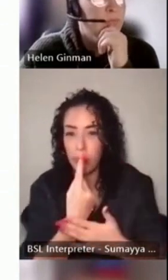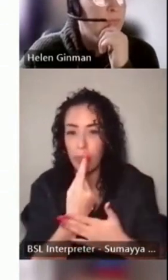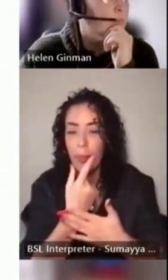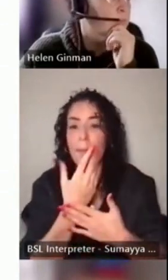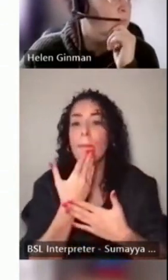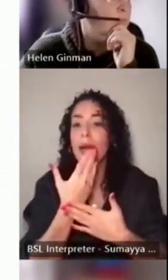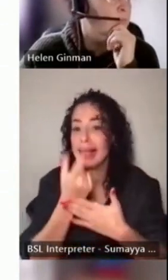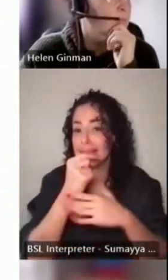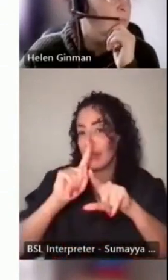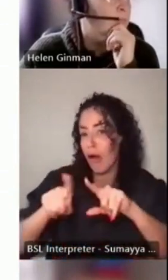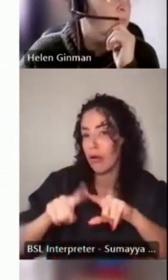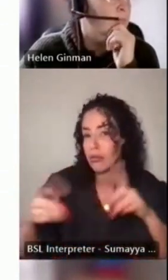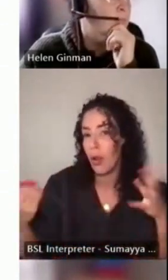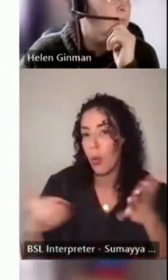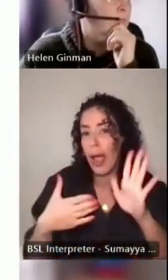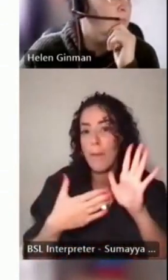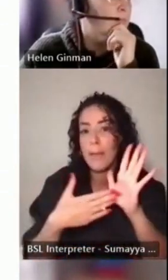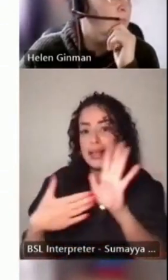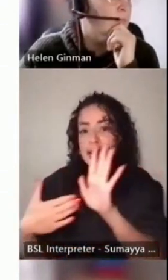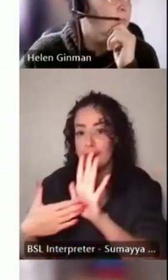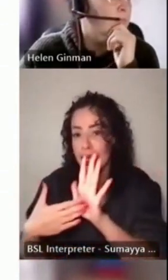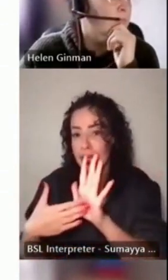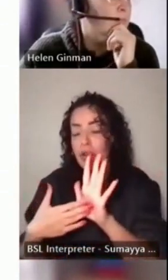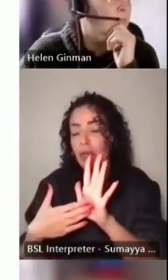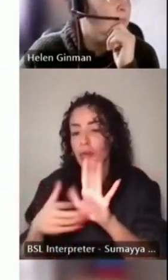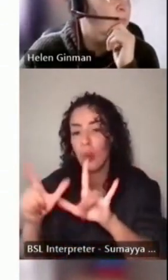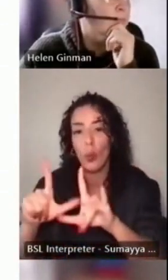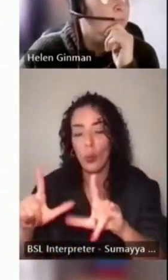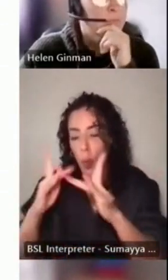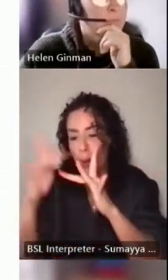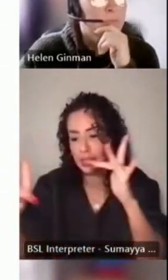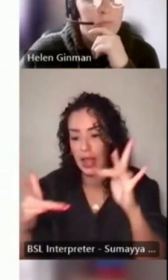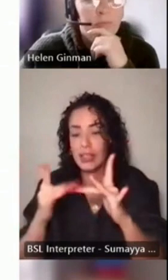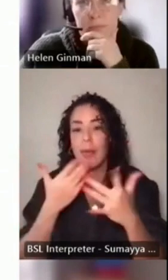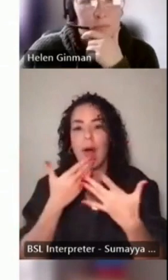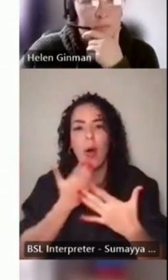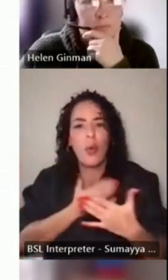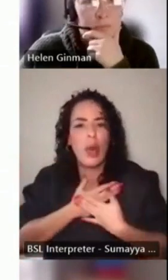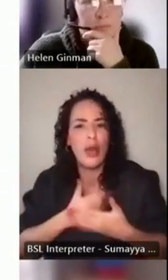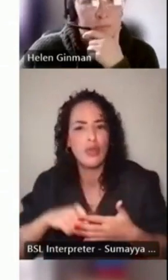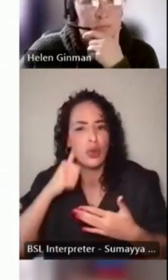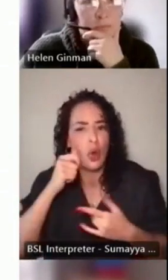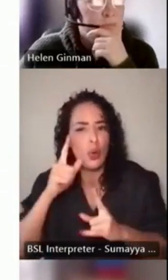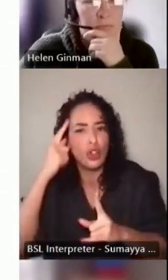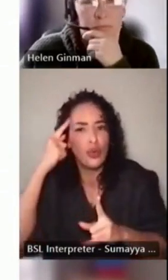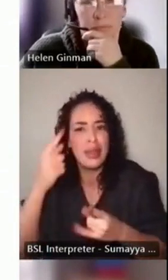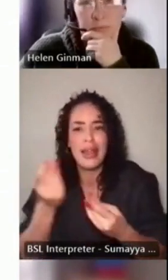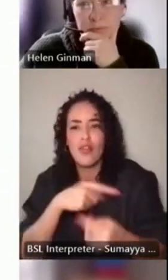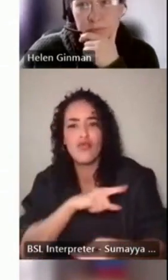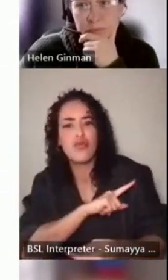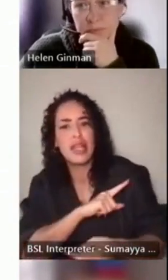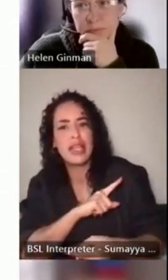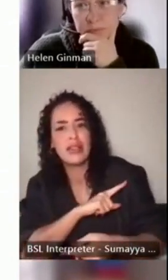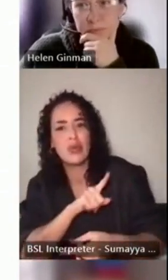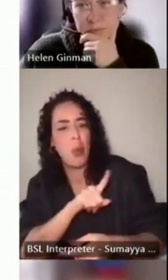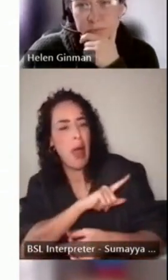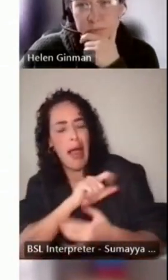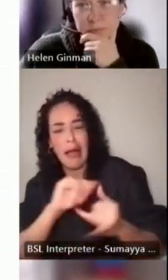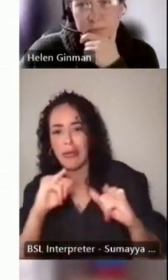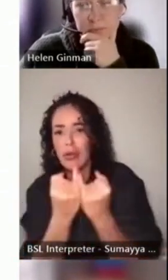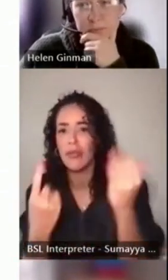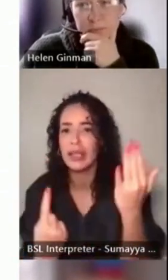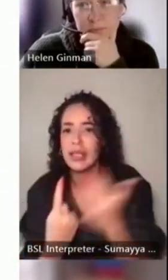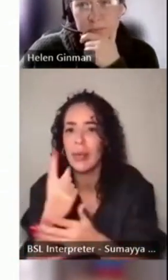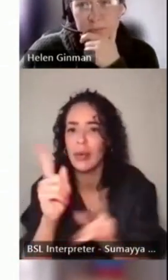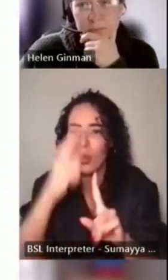I'd really love to hear what you think are some reasons for conflict in the workplace. What do we think?